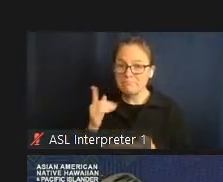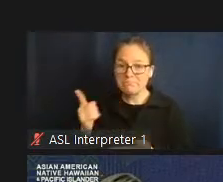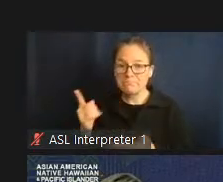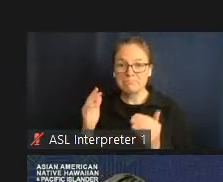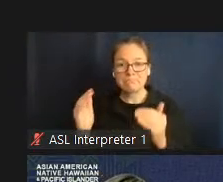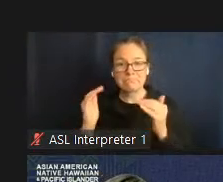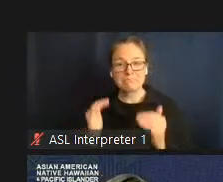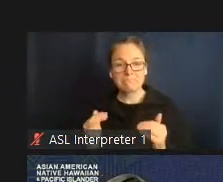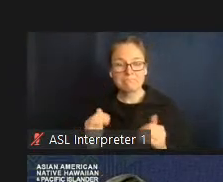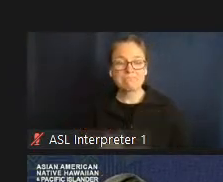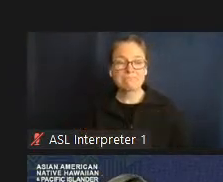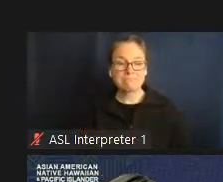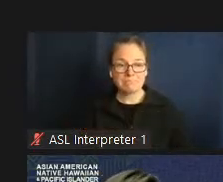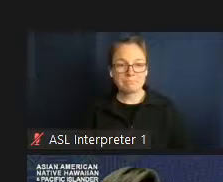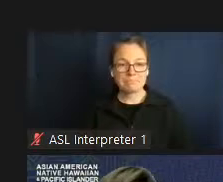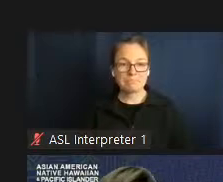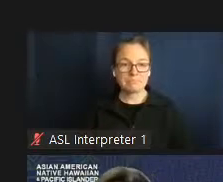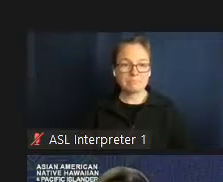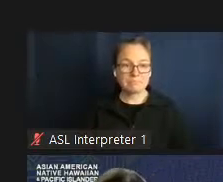please.